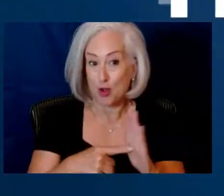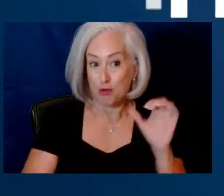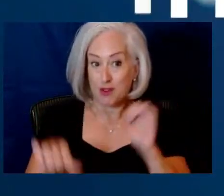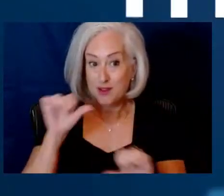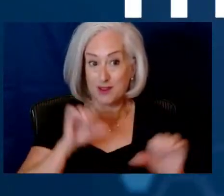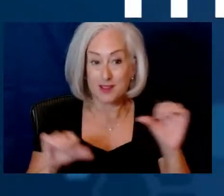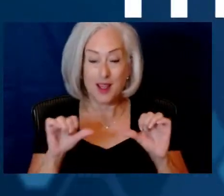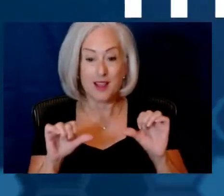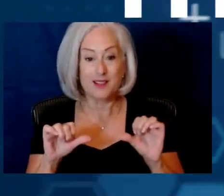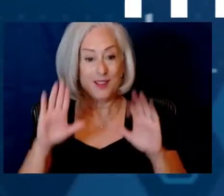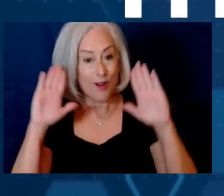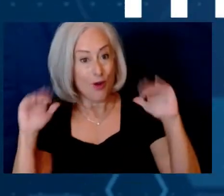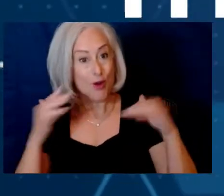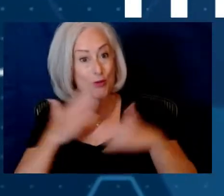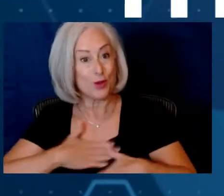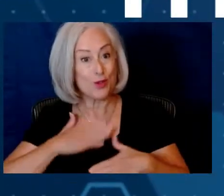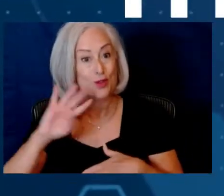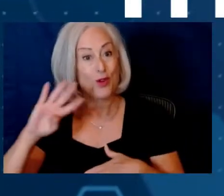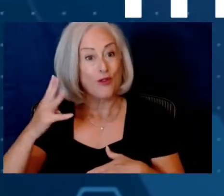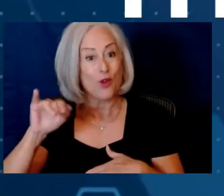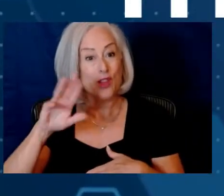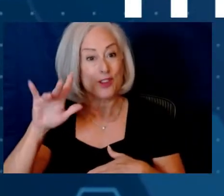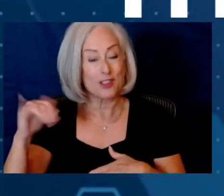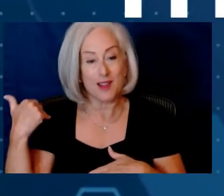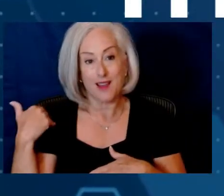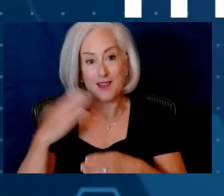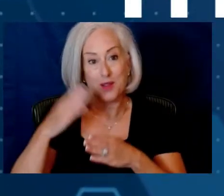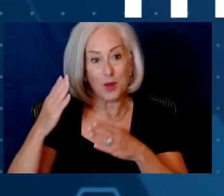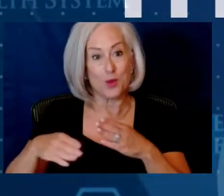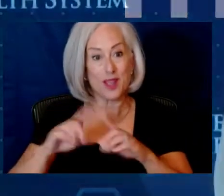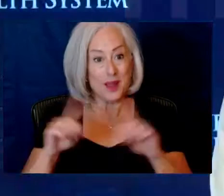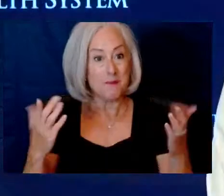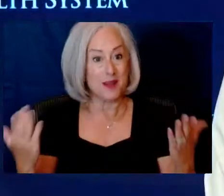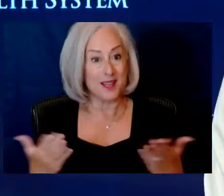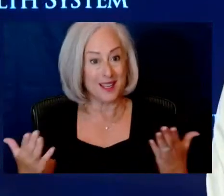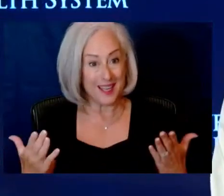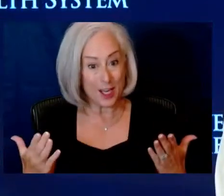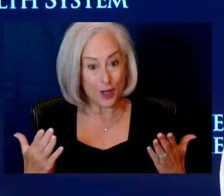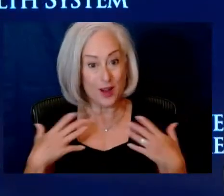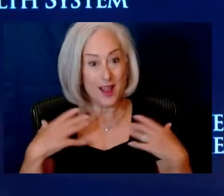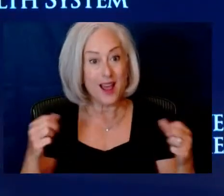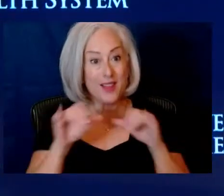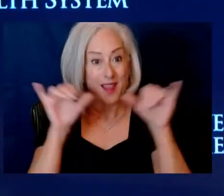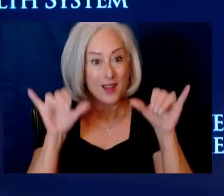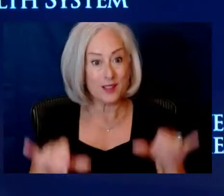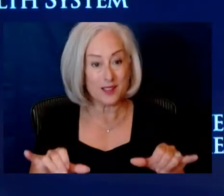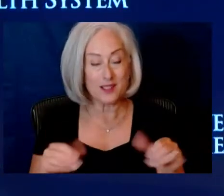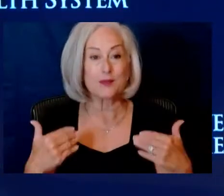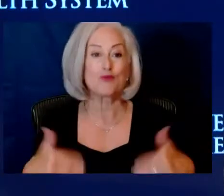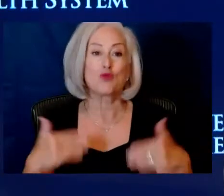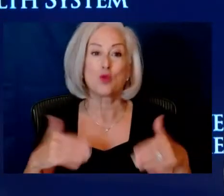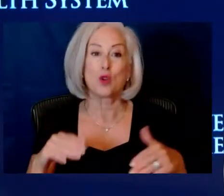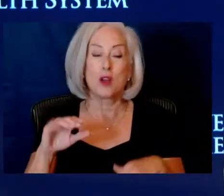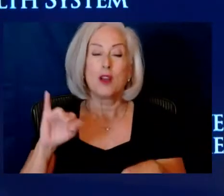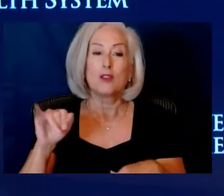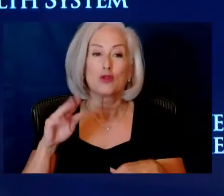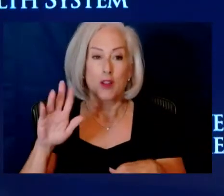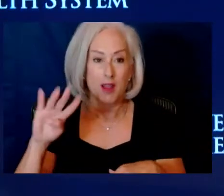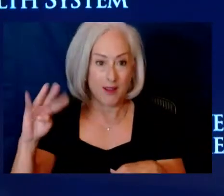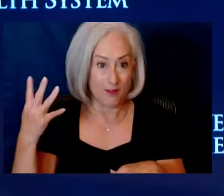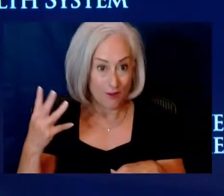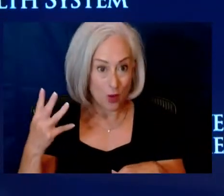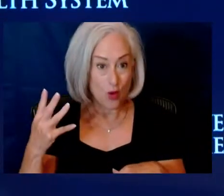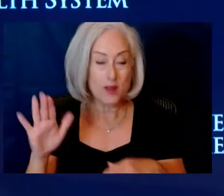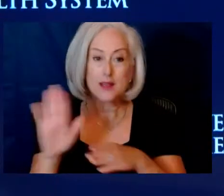weekend. Unfortunately for us here at the health system, 4th of July can be a very busy place here, especially in the emergency department